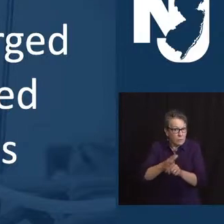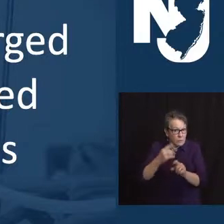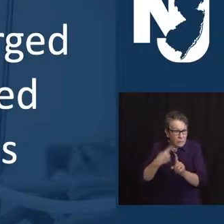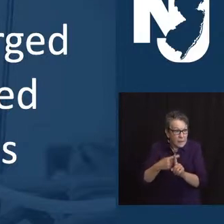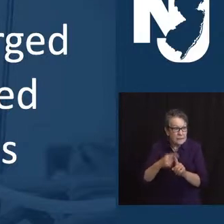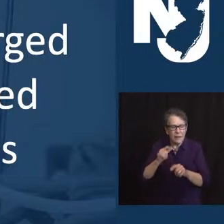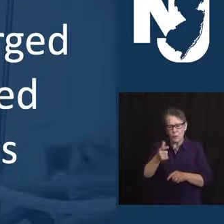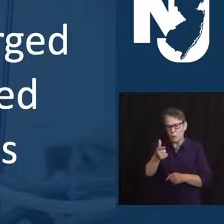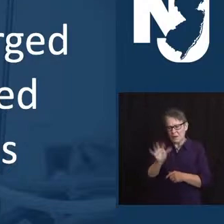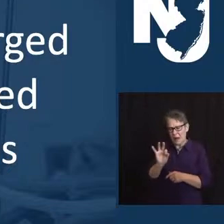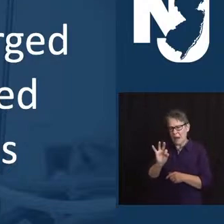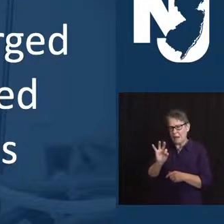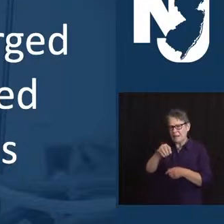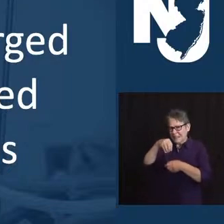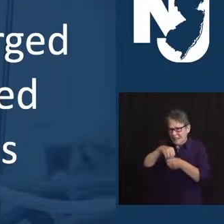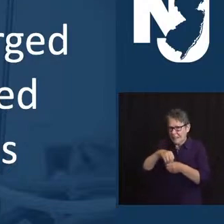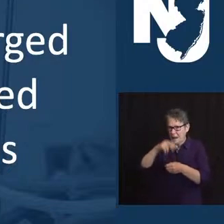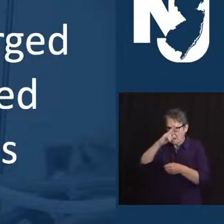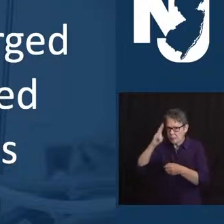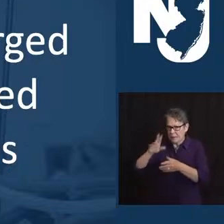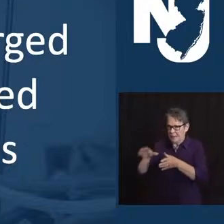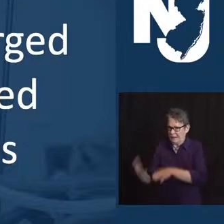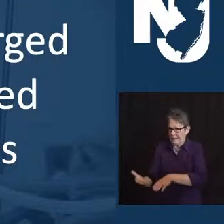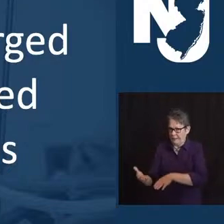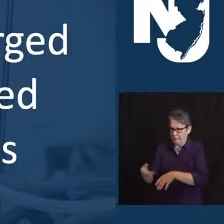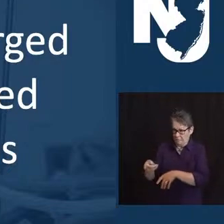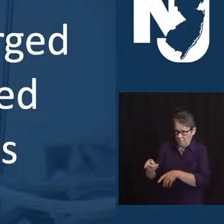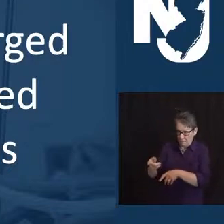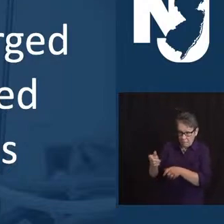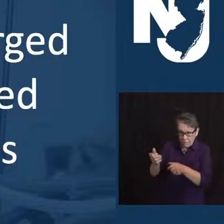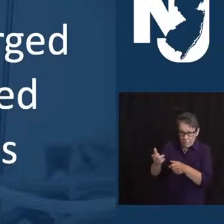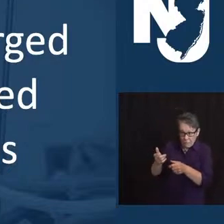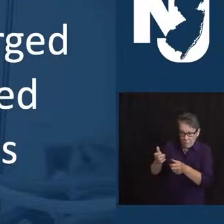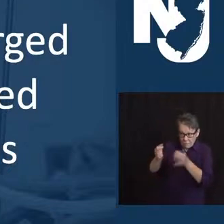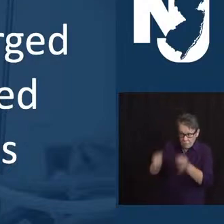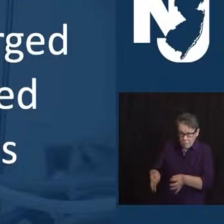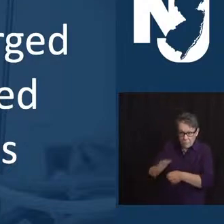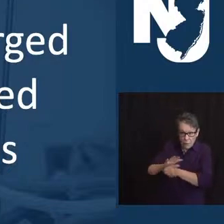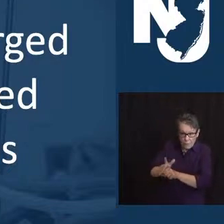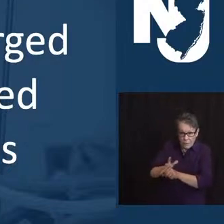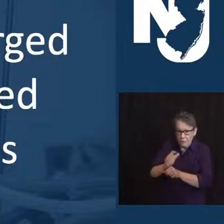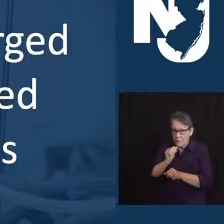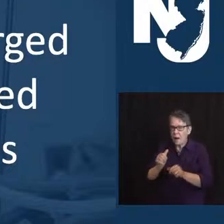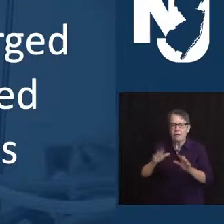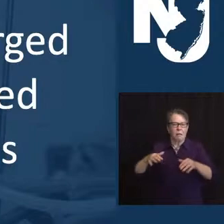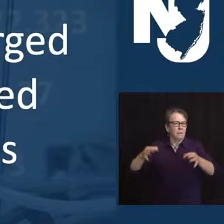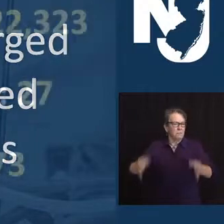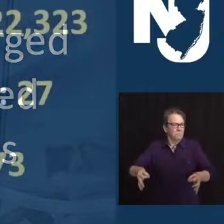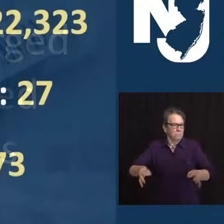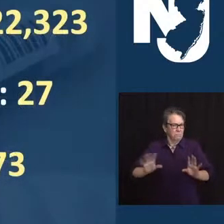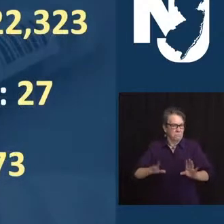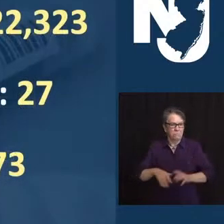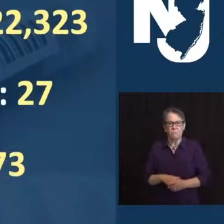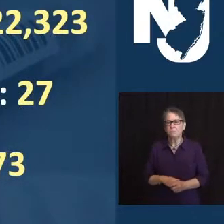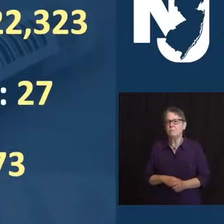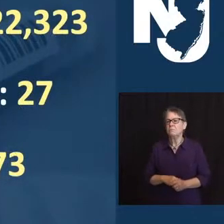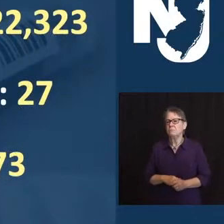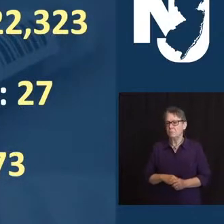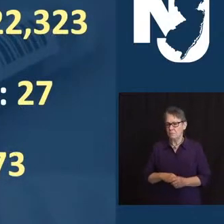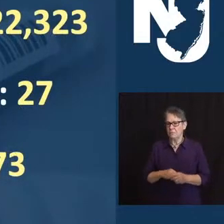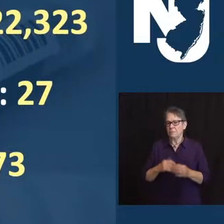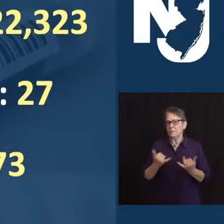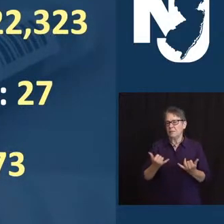hospitals over that 24-hour period. But this is confirmed. Today, we also must report with the heaviest of